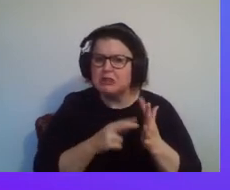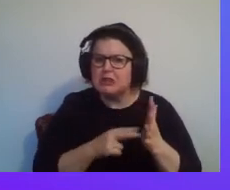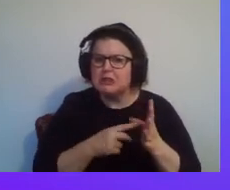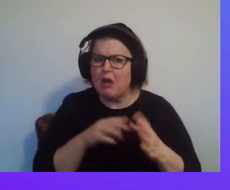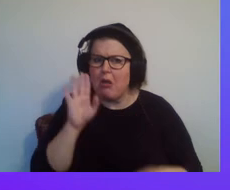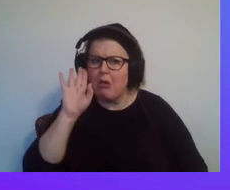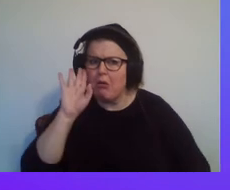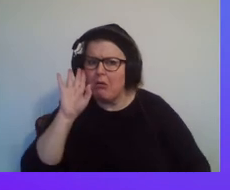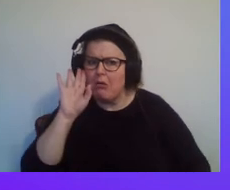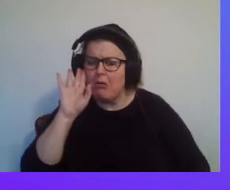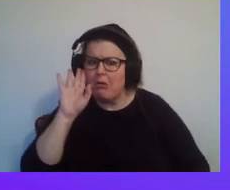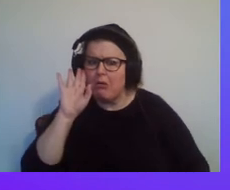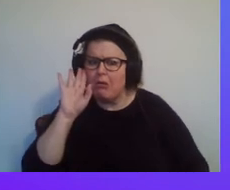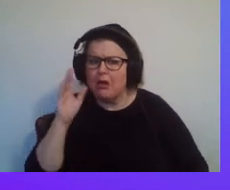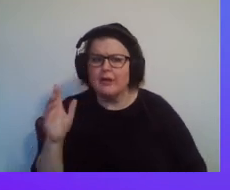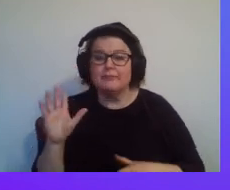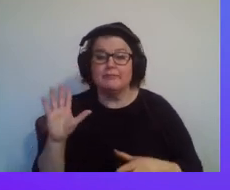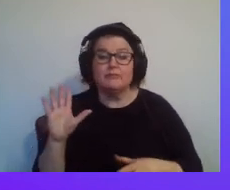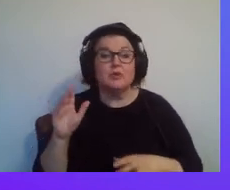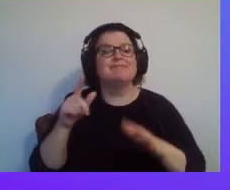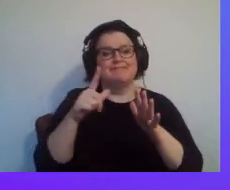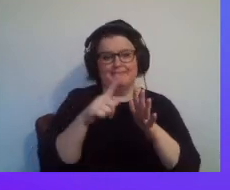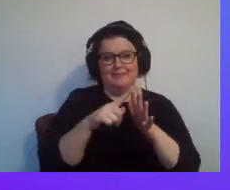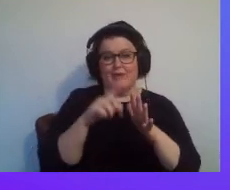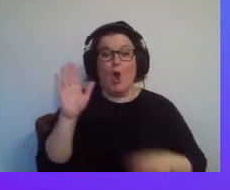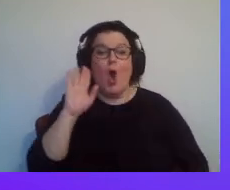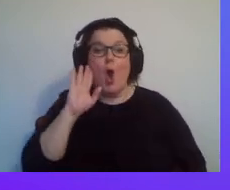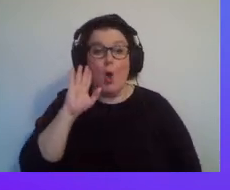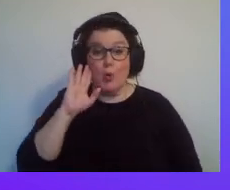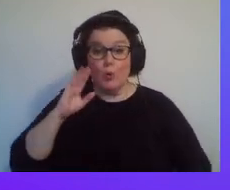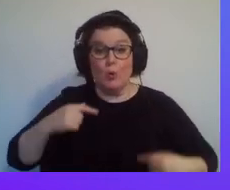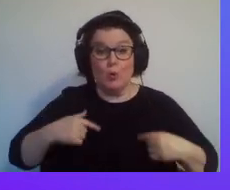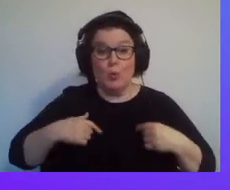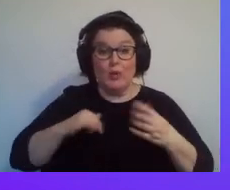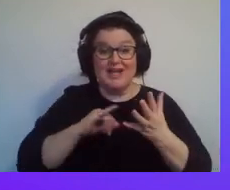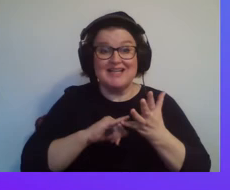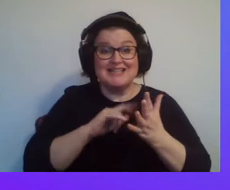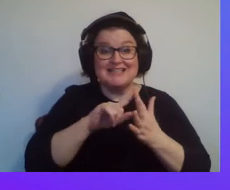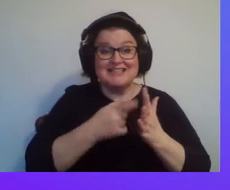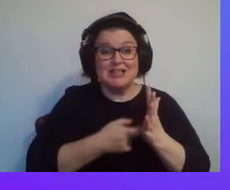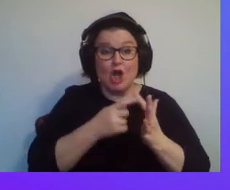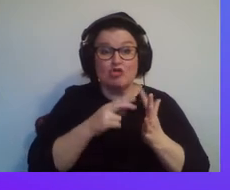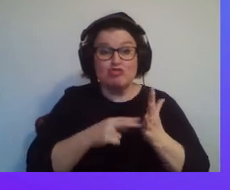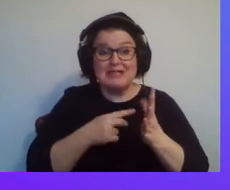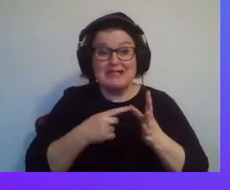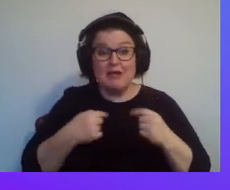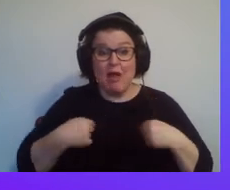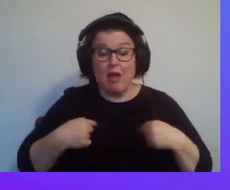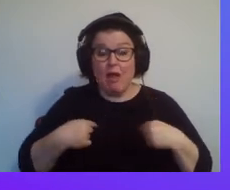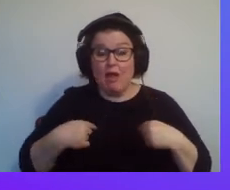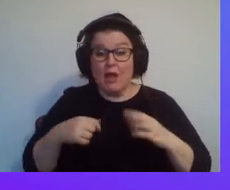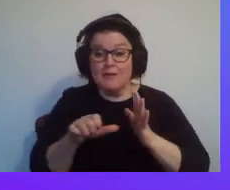we can't hear you. Eddie, do you want to jump in on some of these? I'm hoping you can hear me. I've had to change